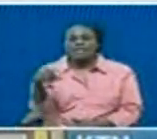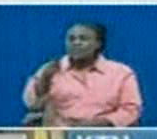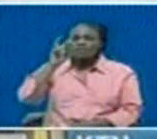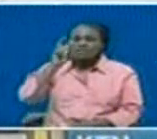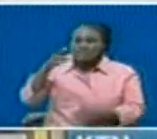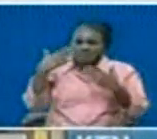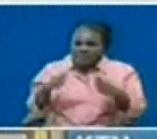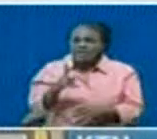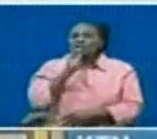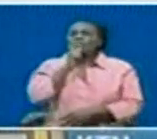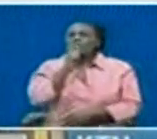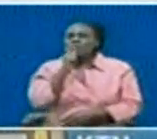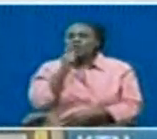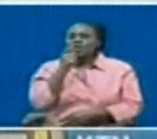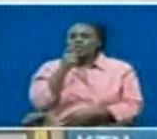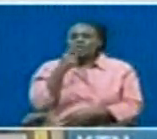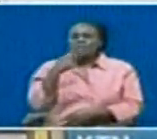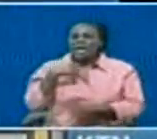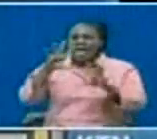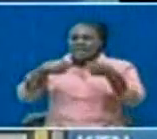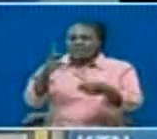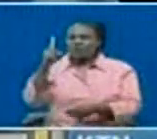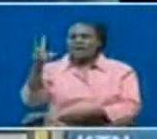the coach spit, I gave him 1 million.